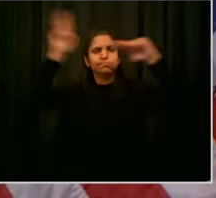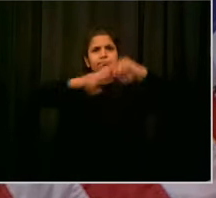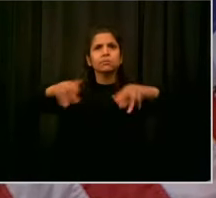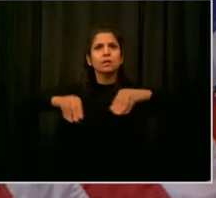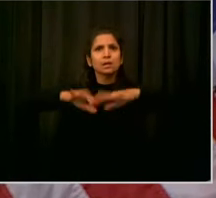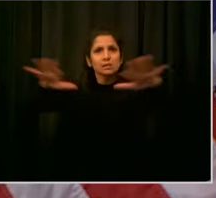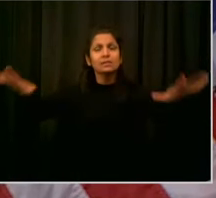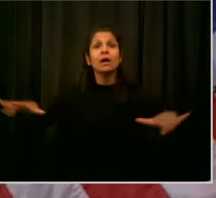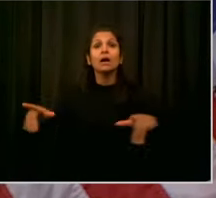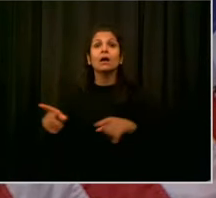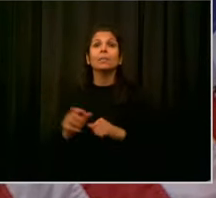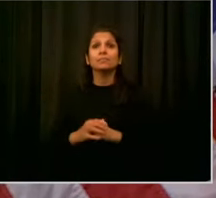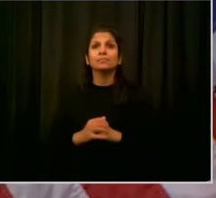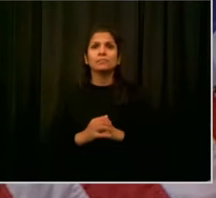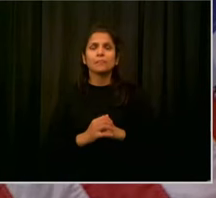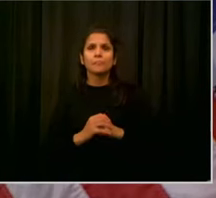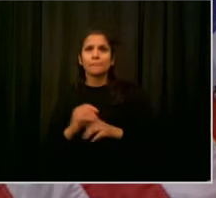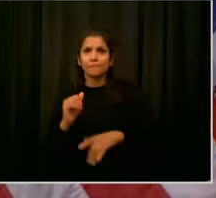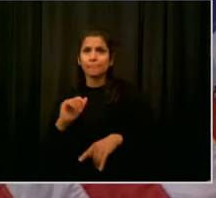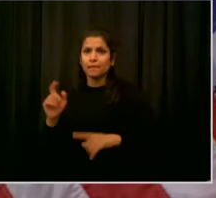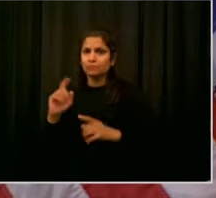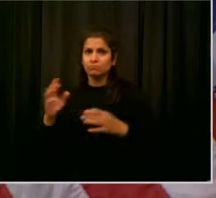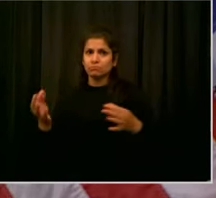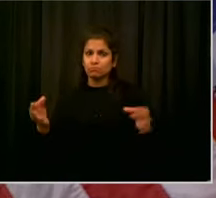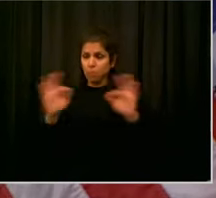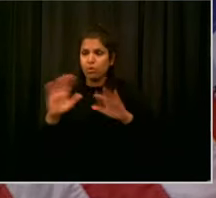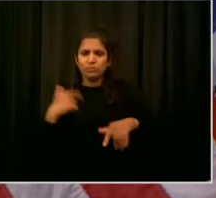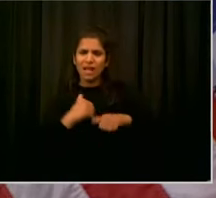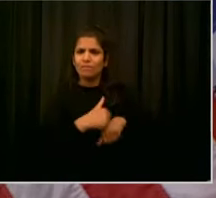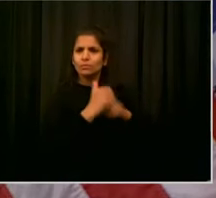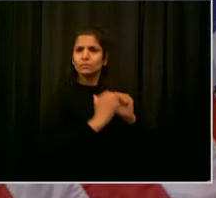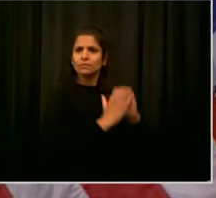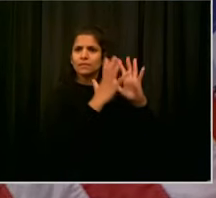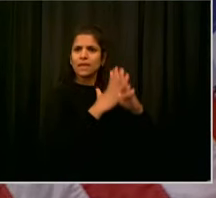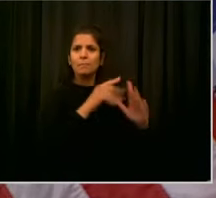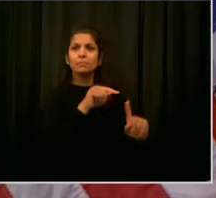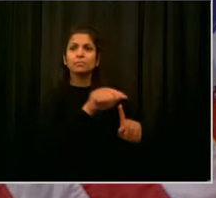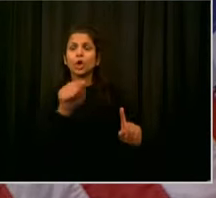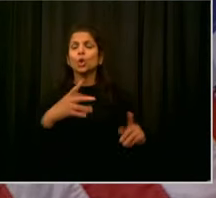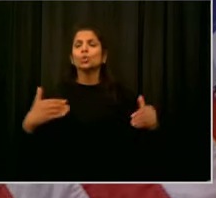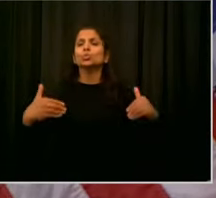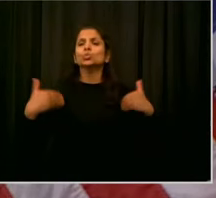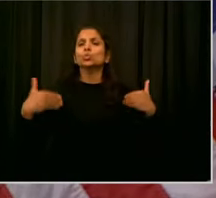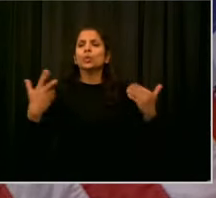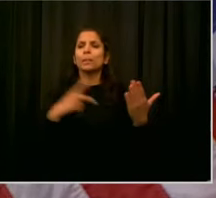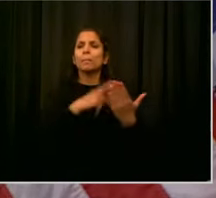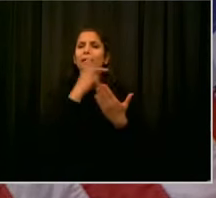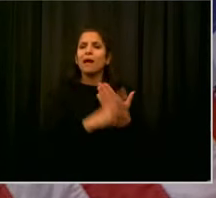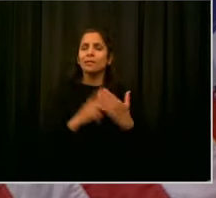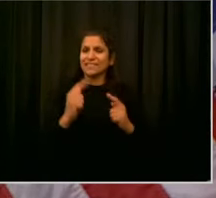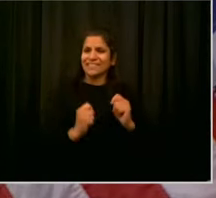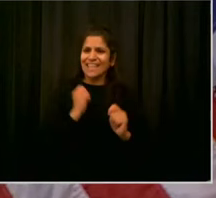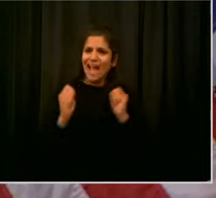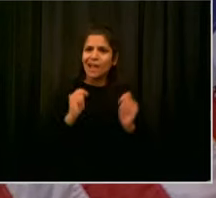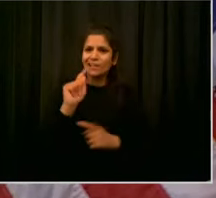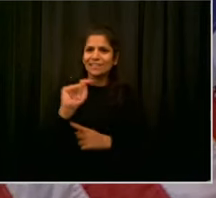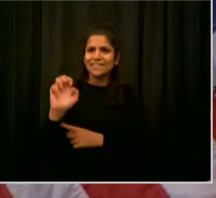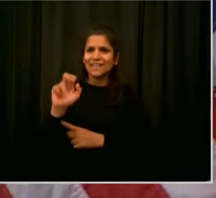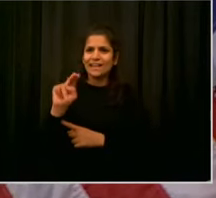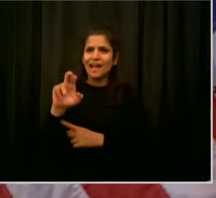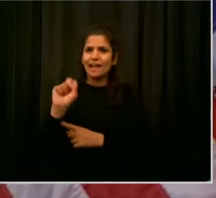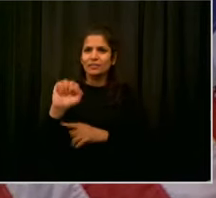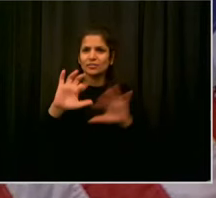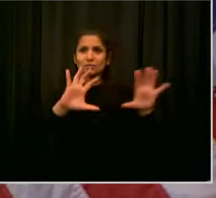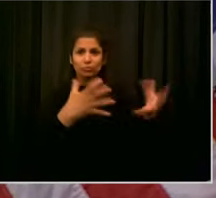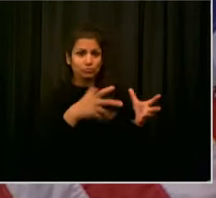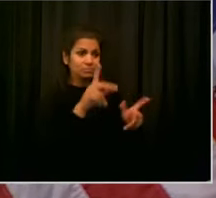City. And Safe Streets, Safe City, then in the early 90s, which required the support of the state legislature,